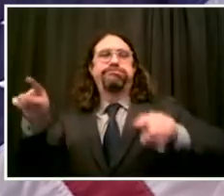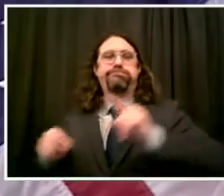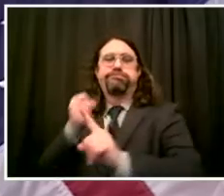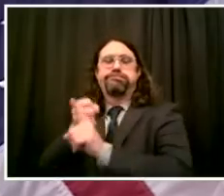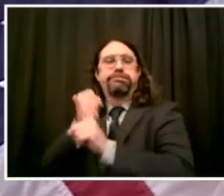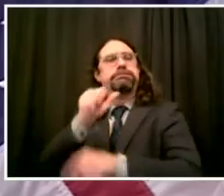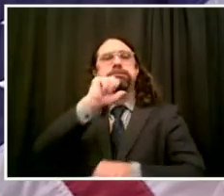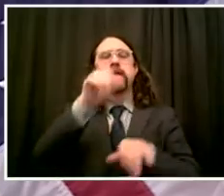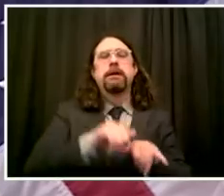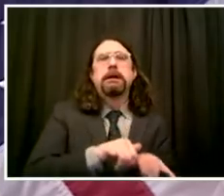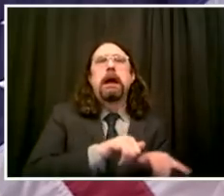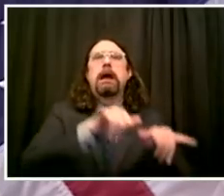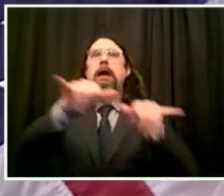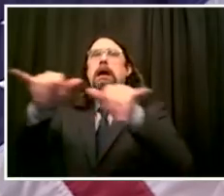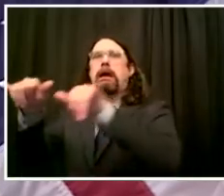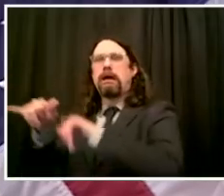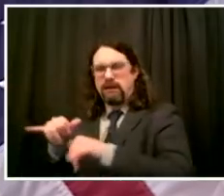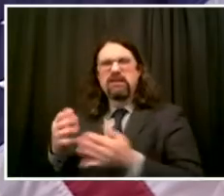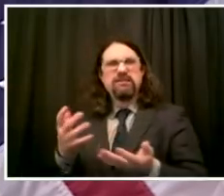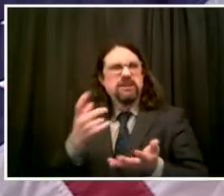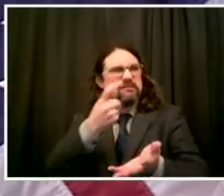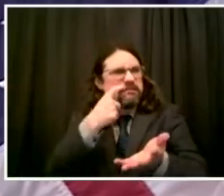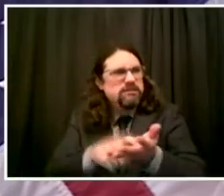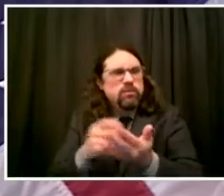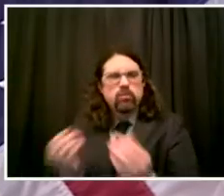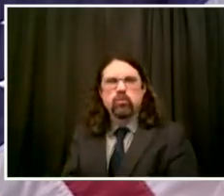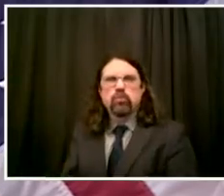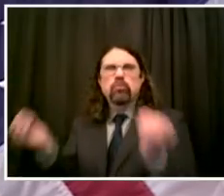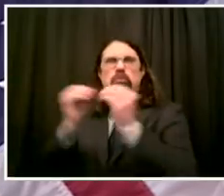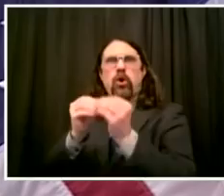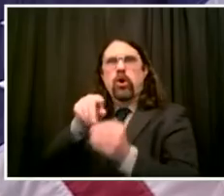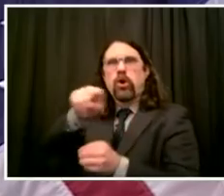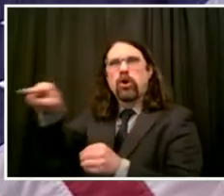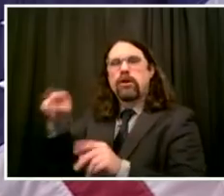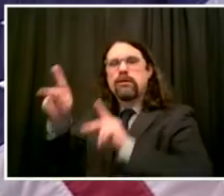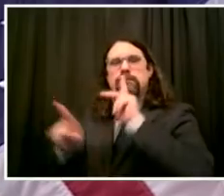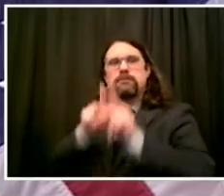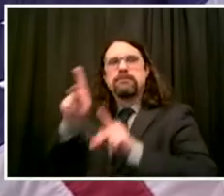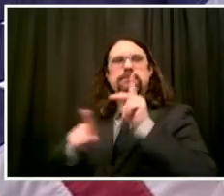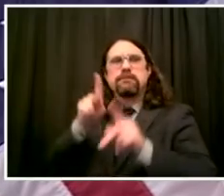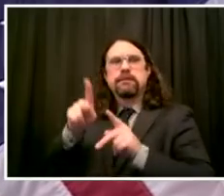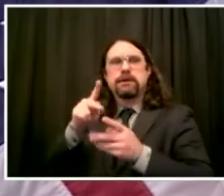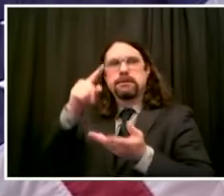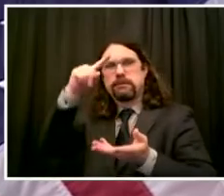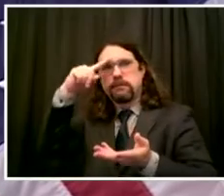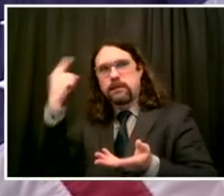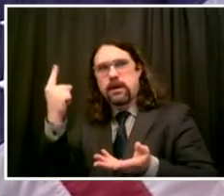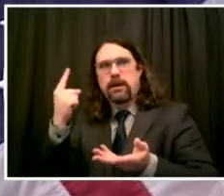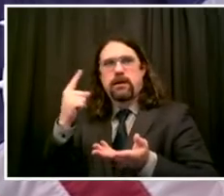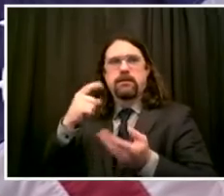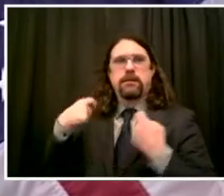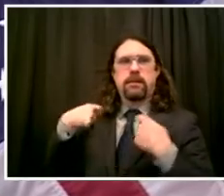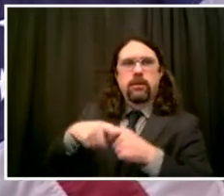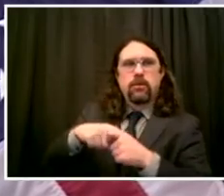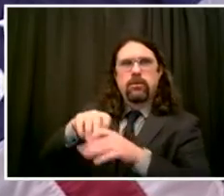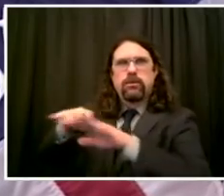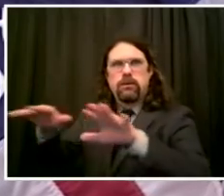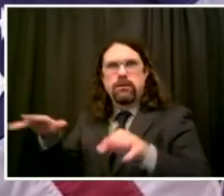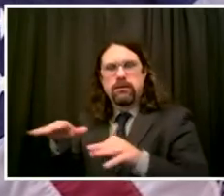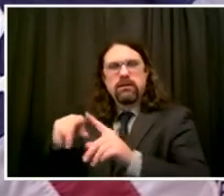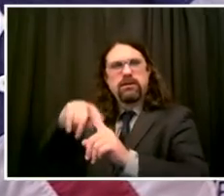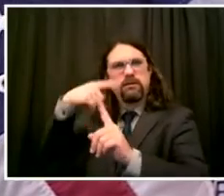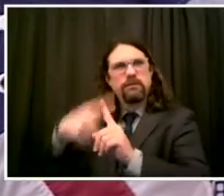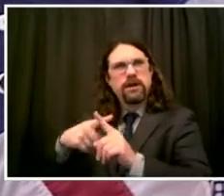not only save lives, we're going to fight these disparities in so many ways going forward. So